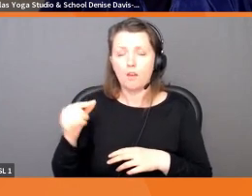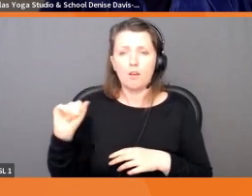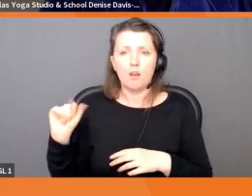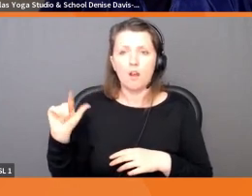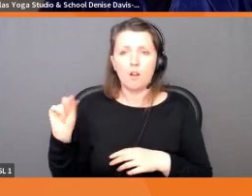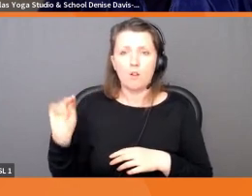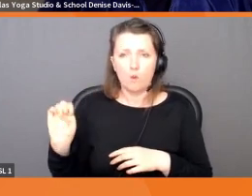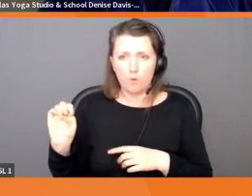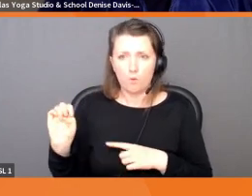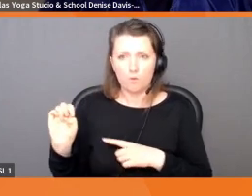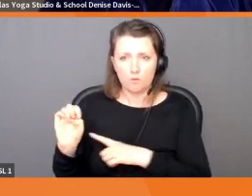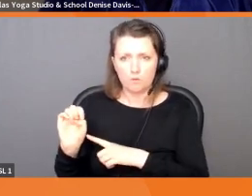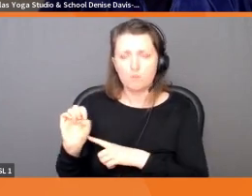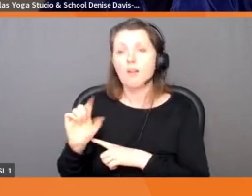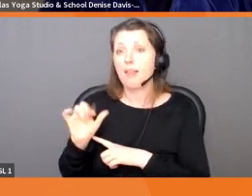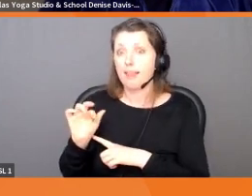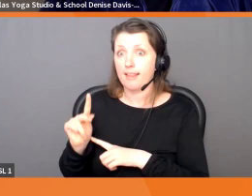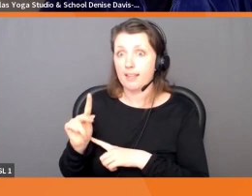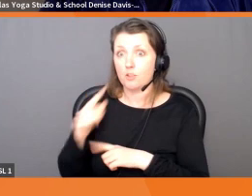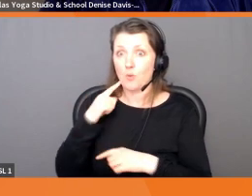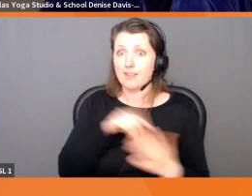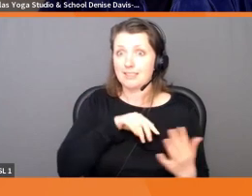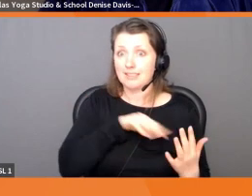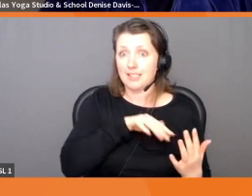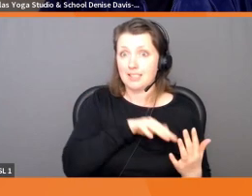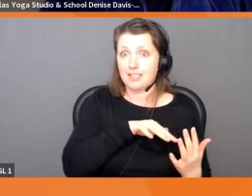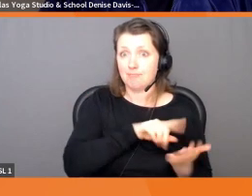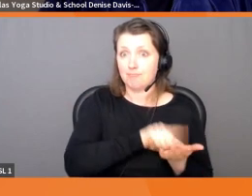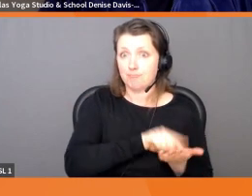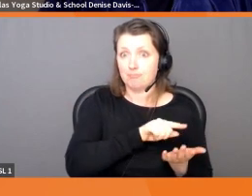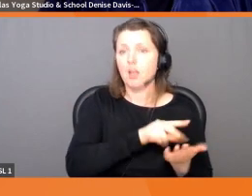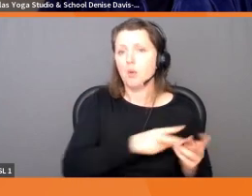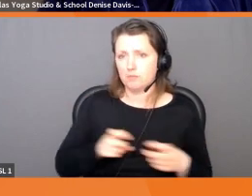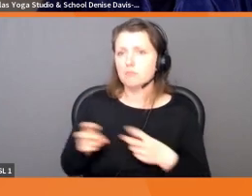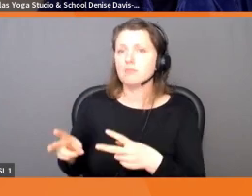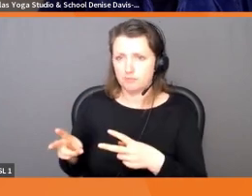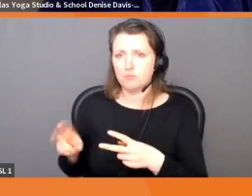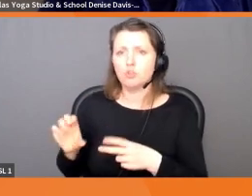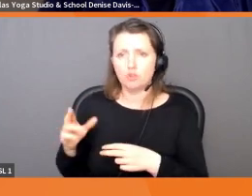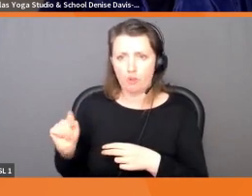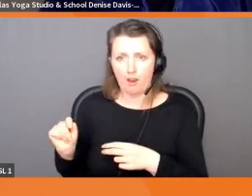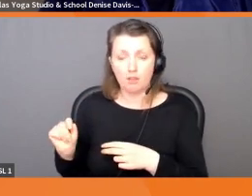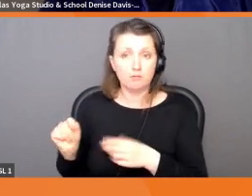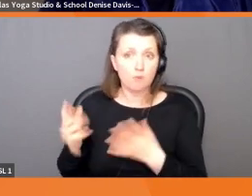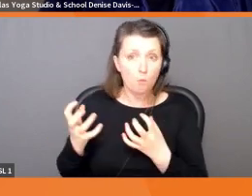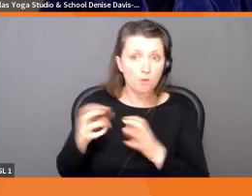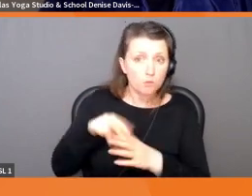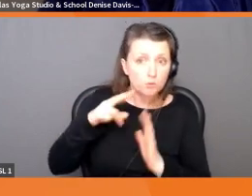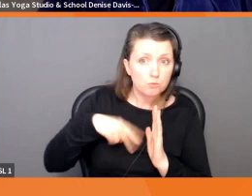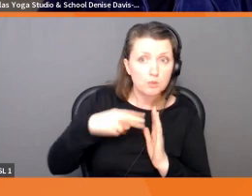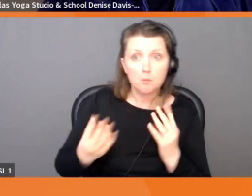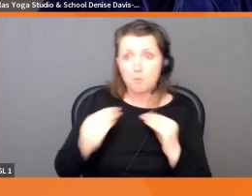the chat box for that study in case you're interested in reading a little bit more about the